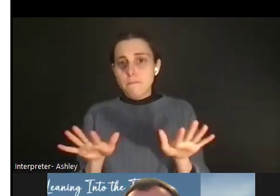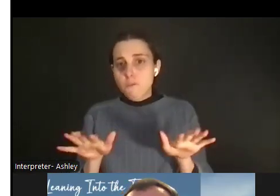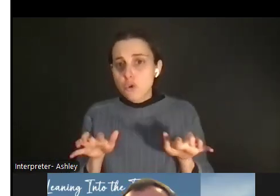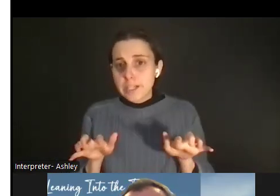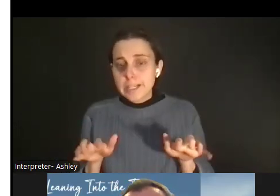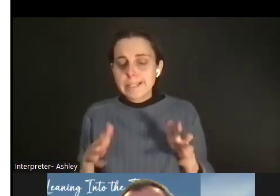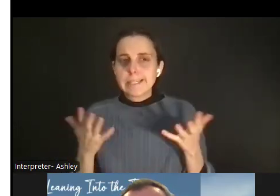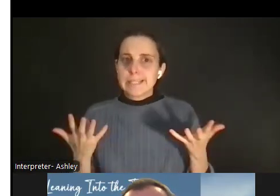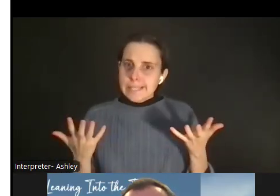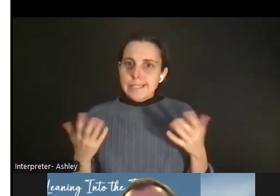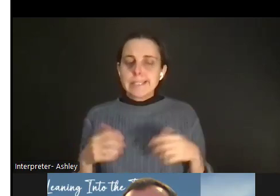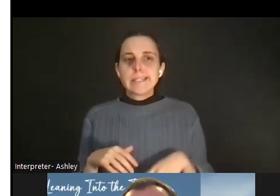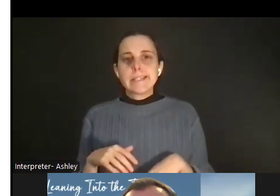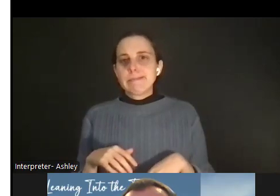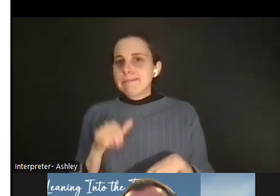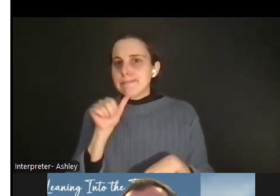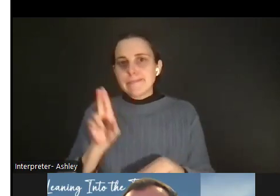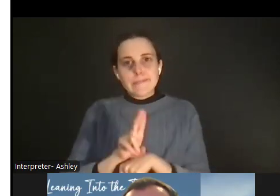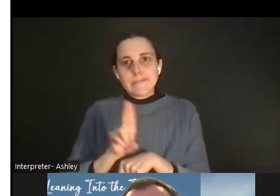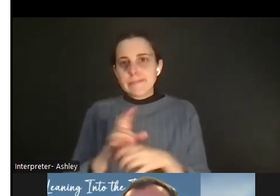of 2023 and